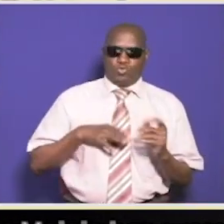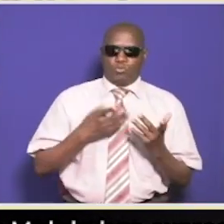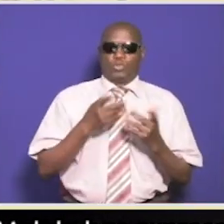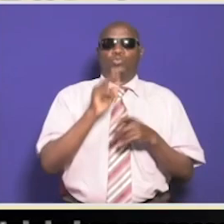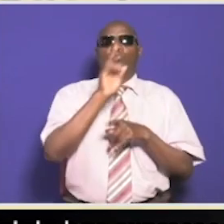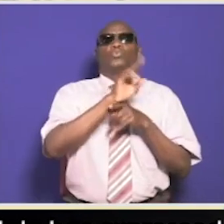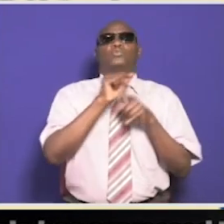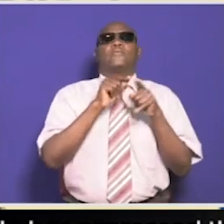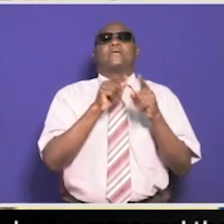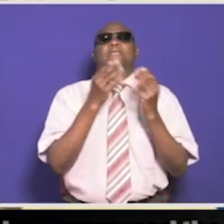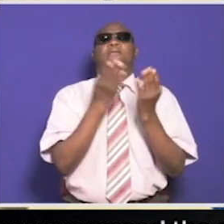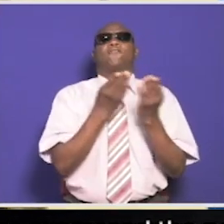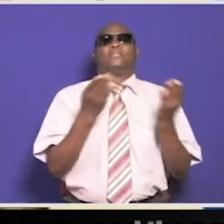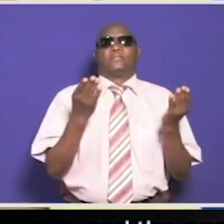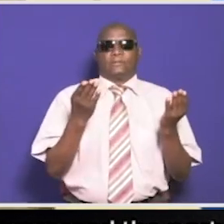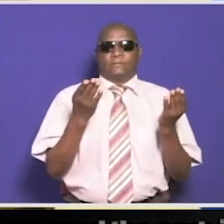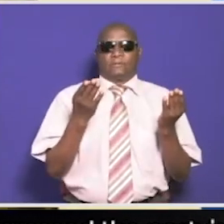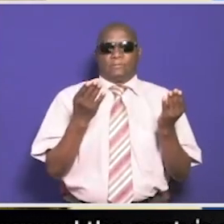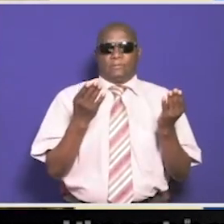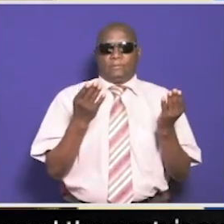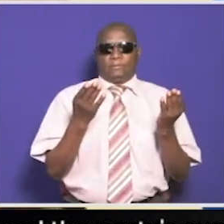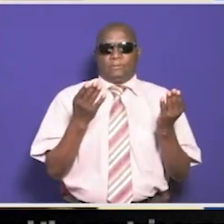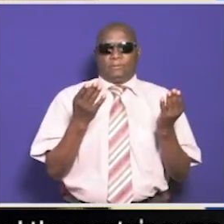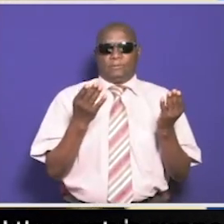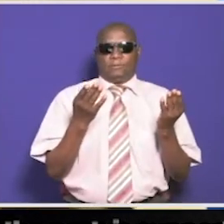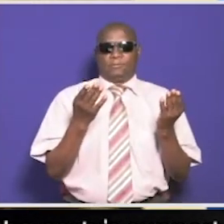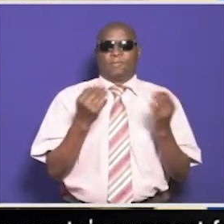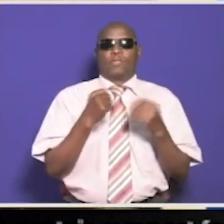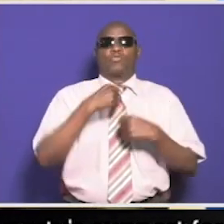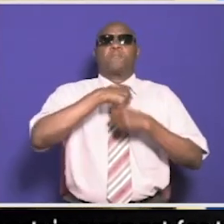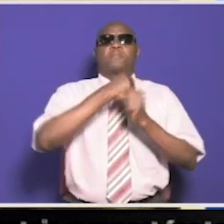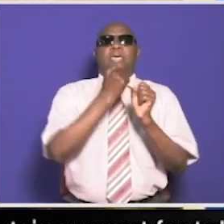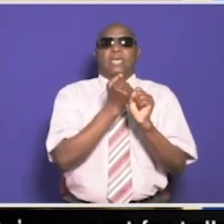these devices to have a critical mass of Kenyans